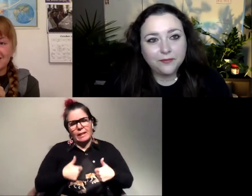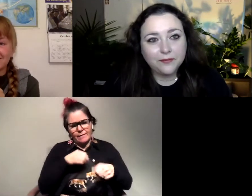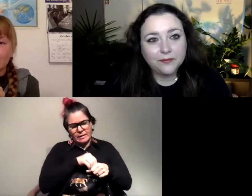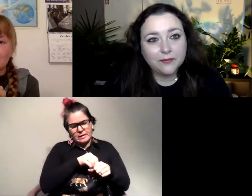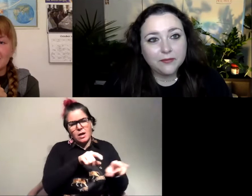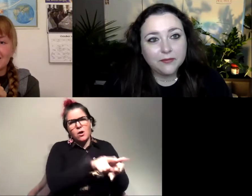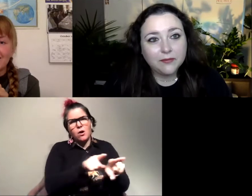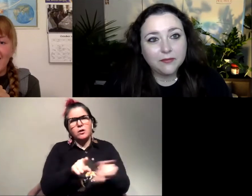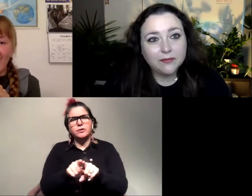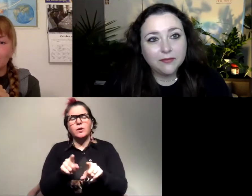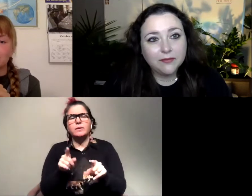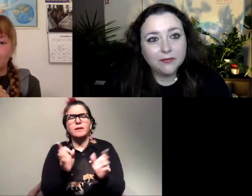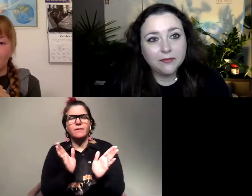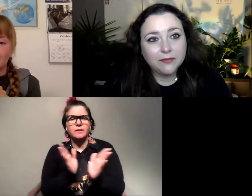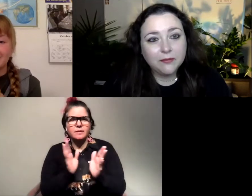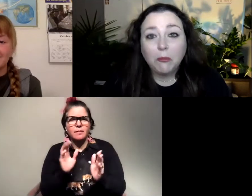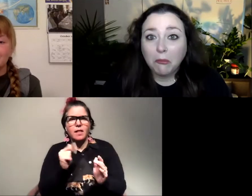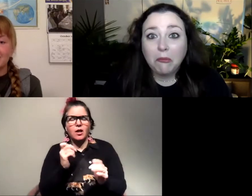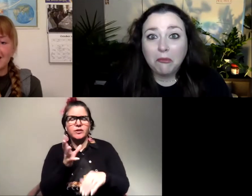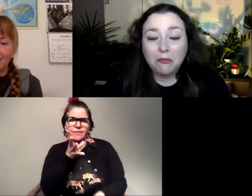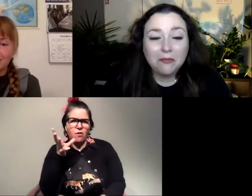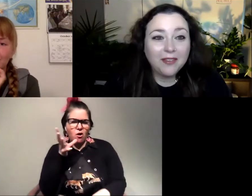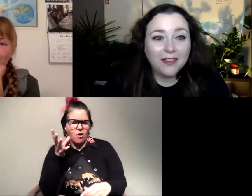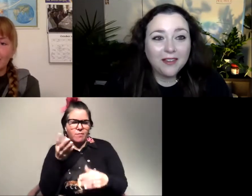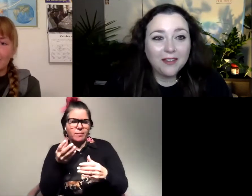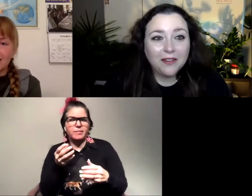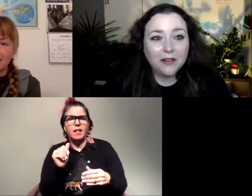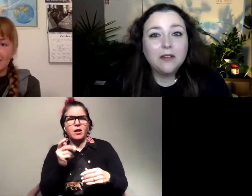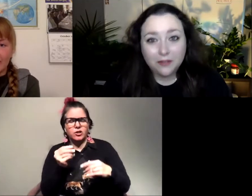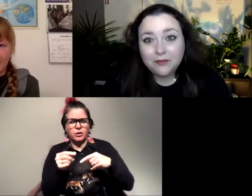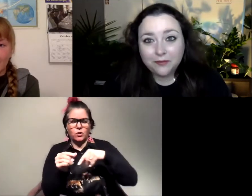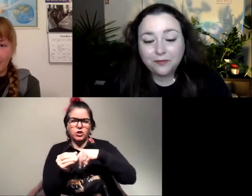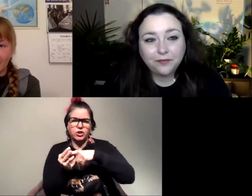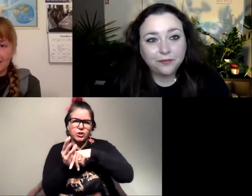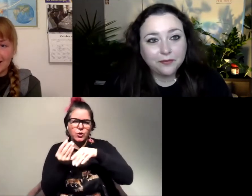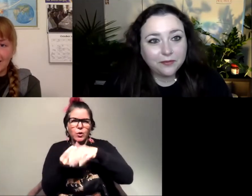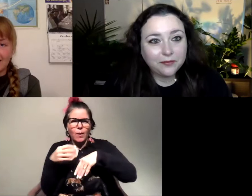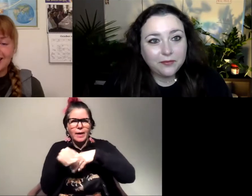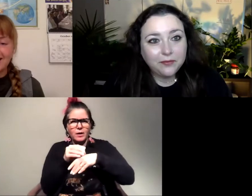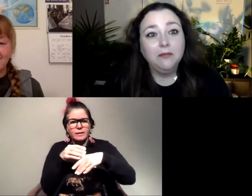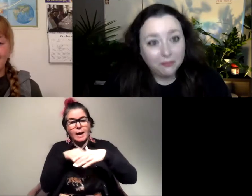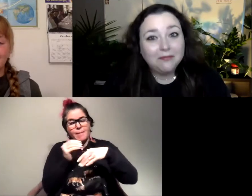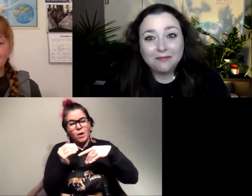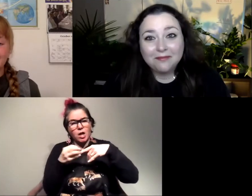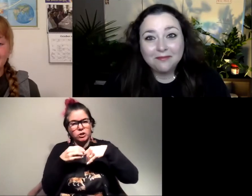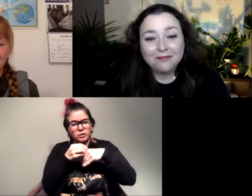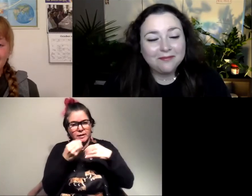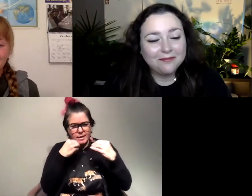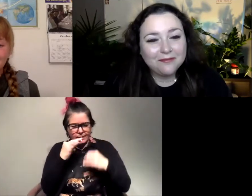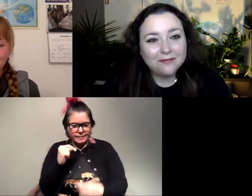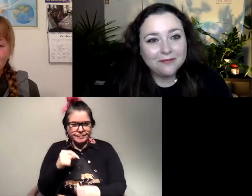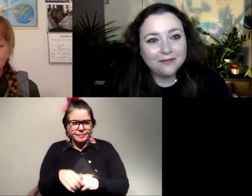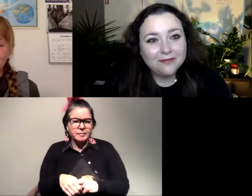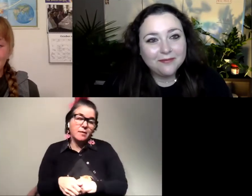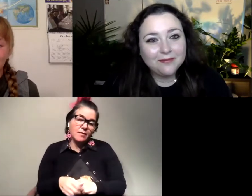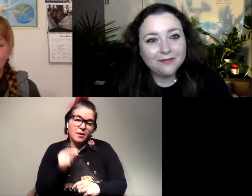it's like a little mini algae farm, because the algae can grow on the outside there and then they come out and they eat it. And I thought that